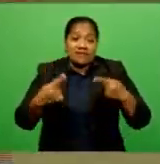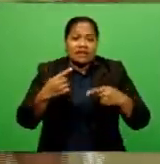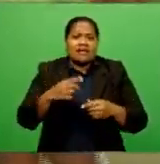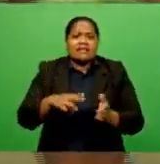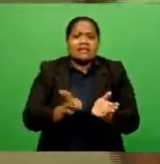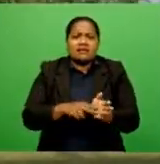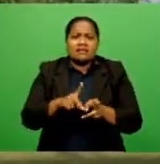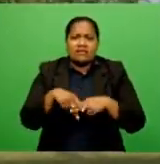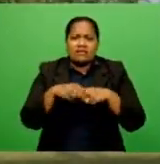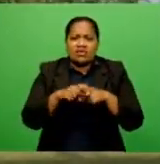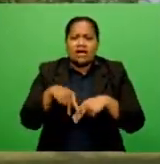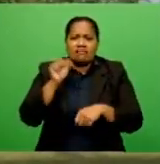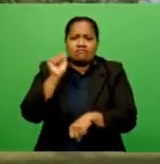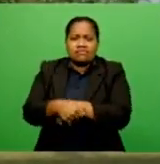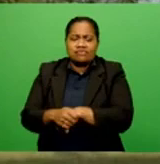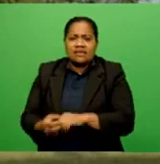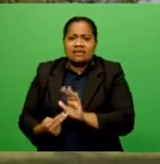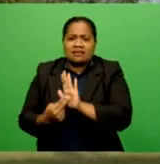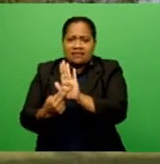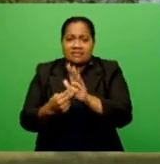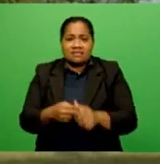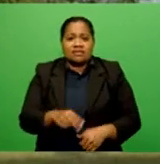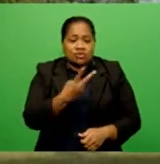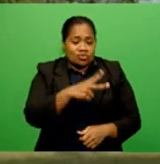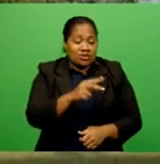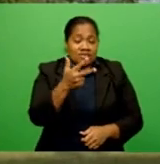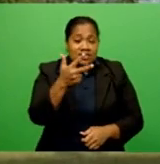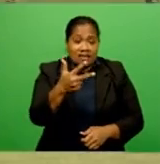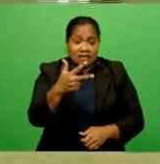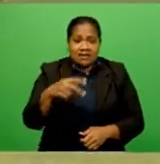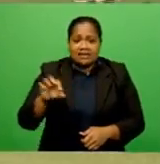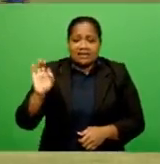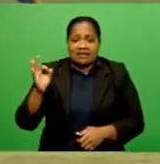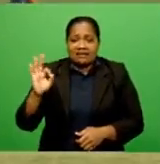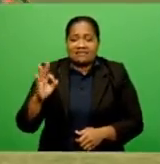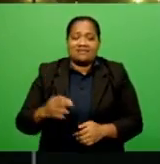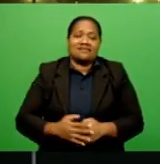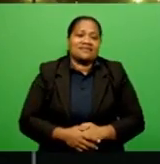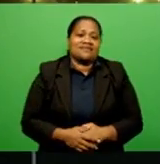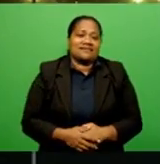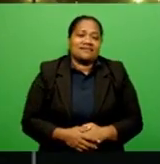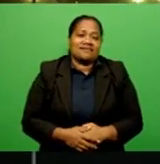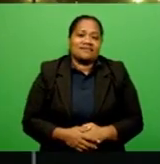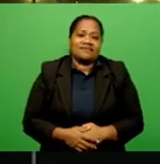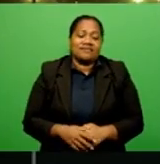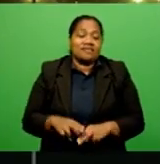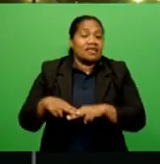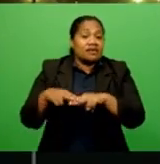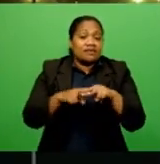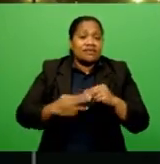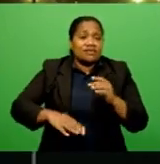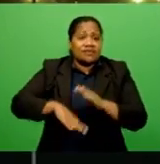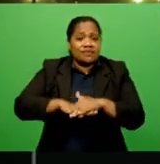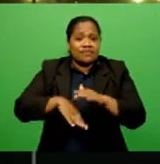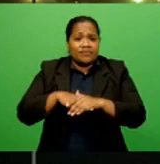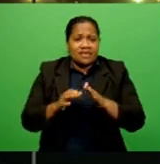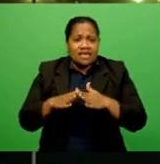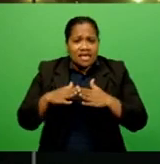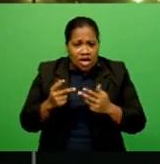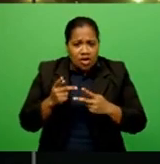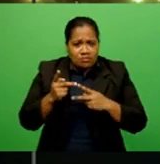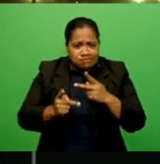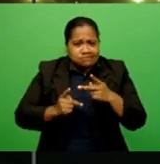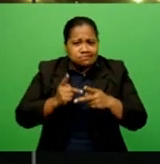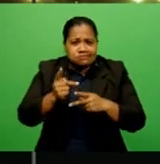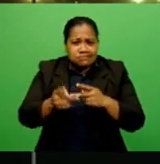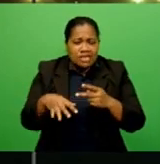Raiders 28-0. Venina Rakautonga, FBC Sports. Fiji FA is in the process of